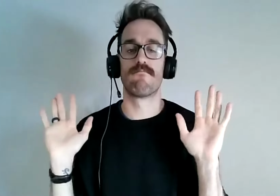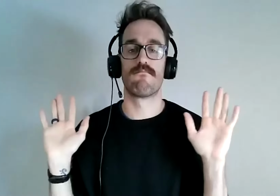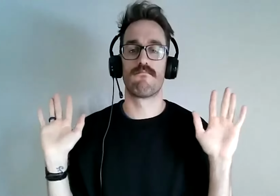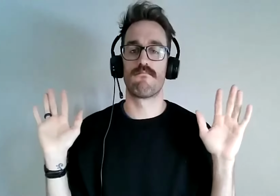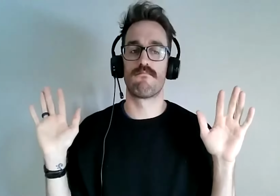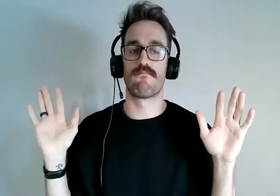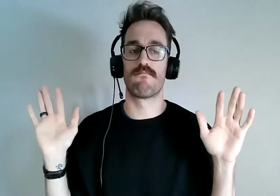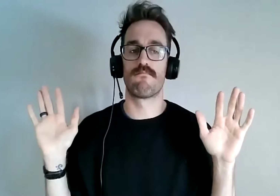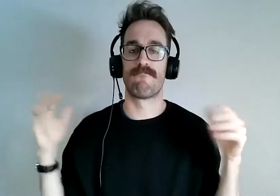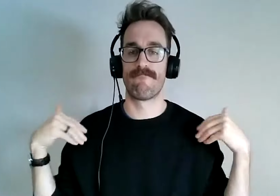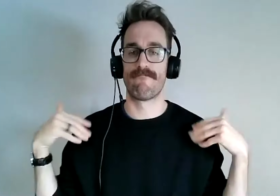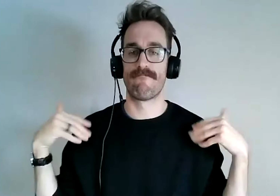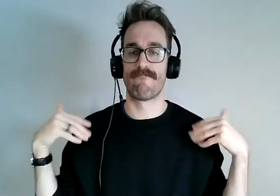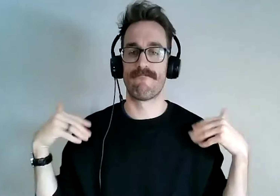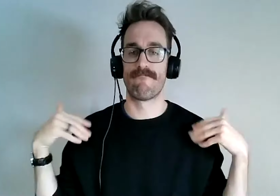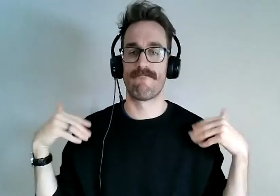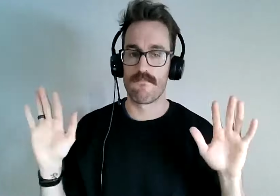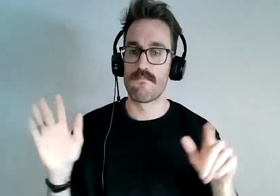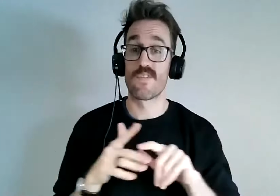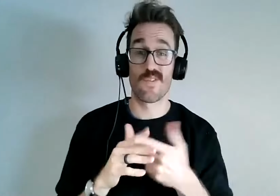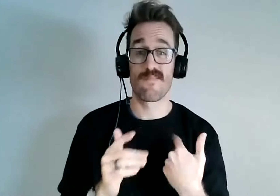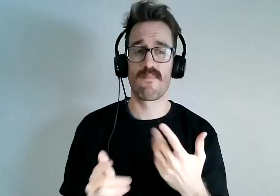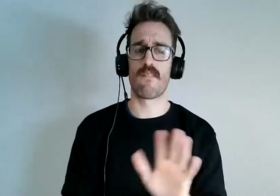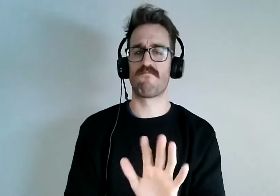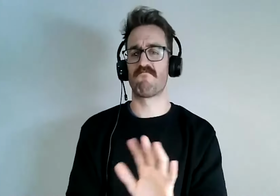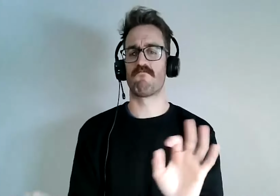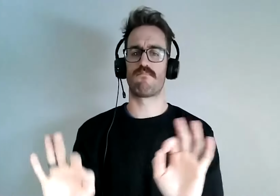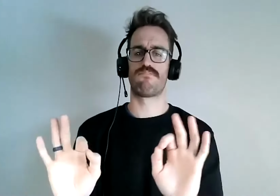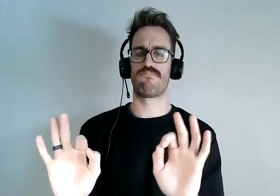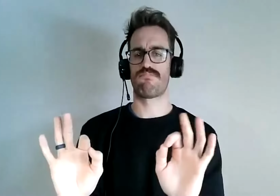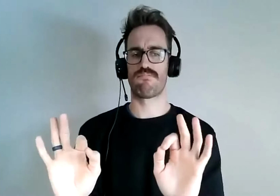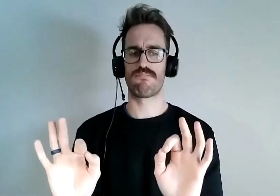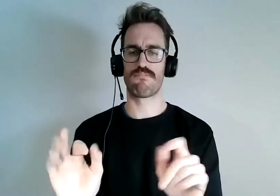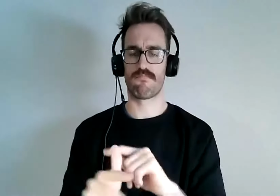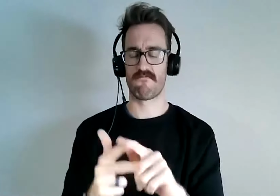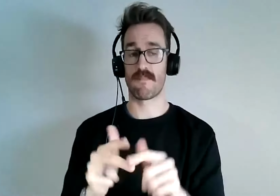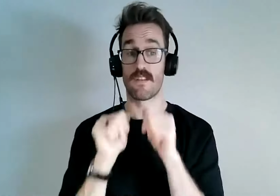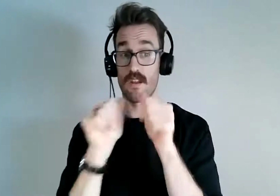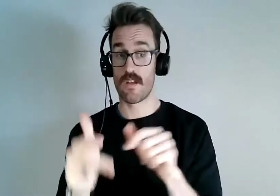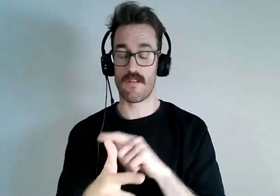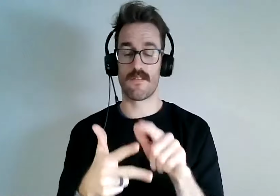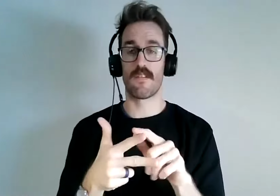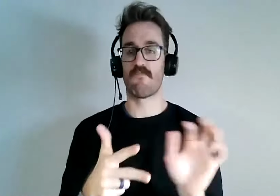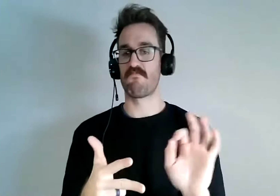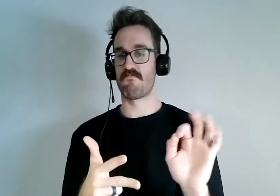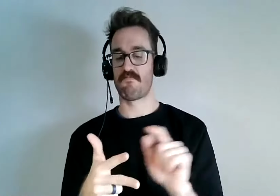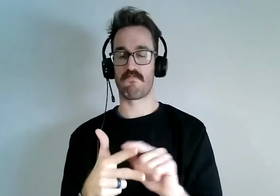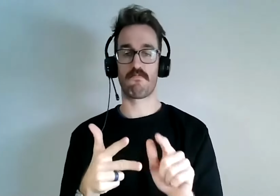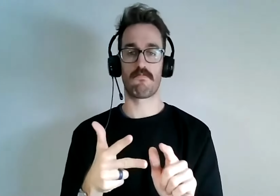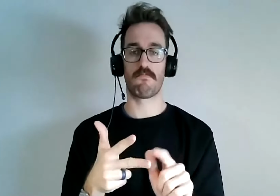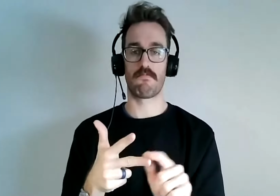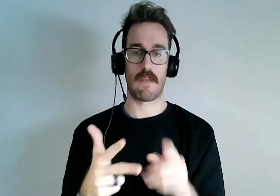with minimization. It starts with rationalization. Those are the three defenses that we all use